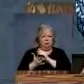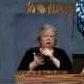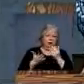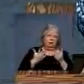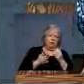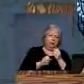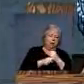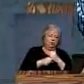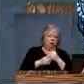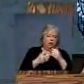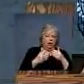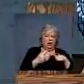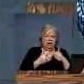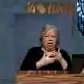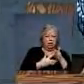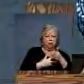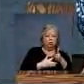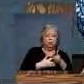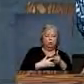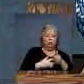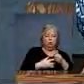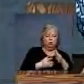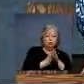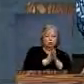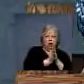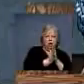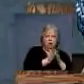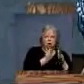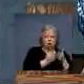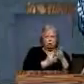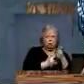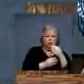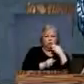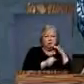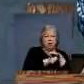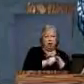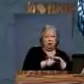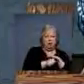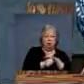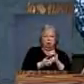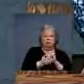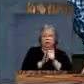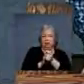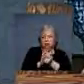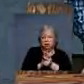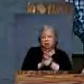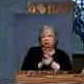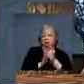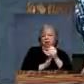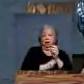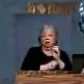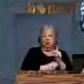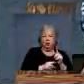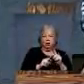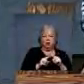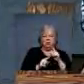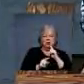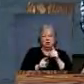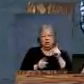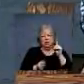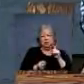generating cut-through traffic through the neighborhood, and that's certainly legal and okay, but it diminishes